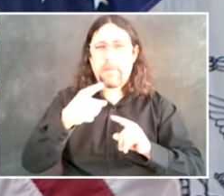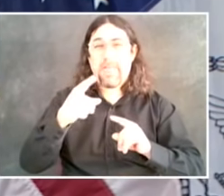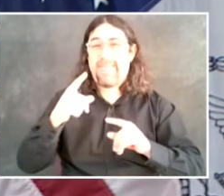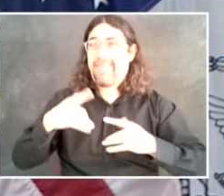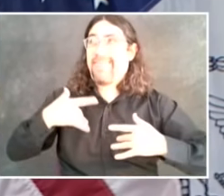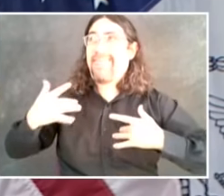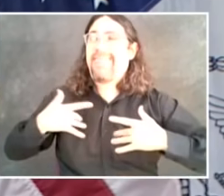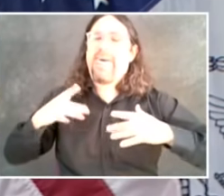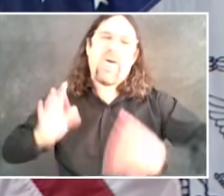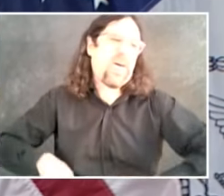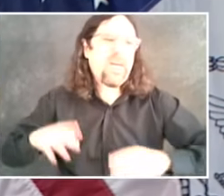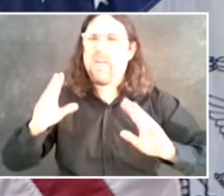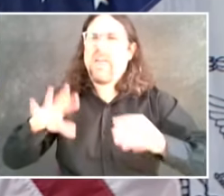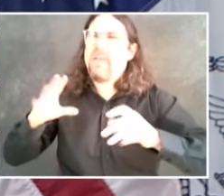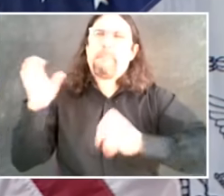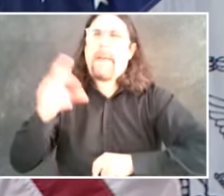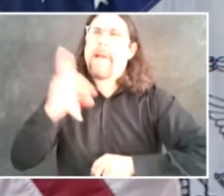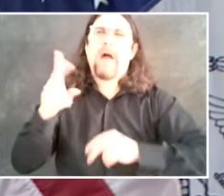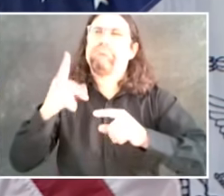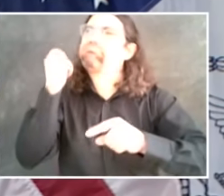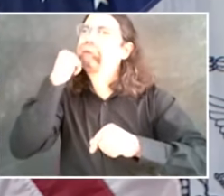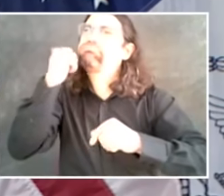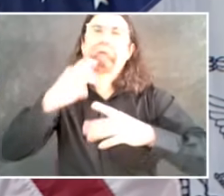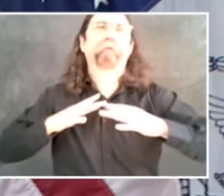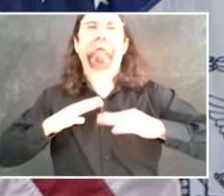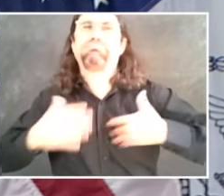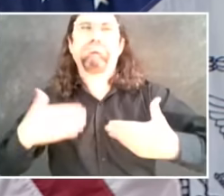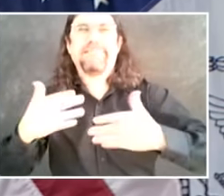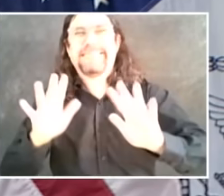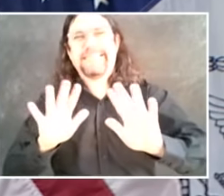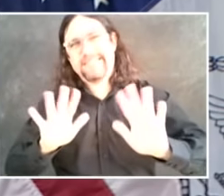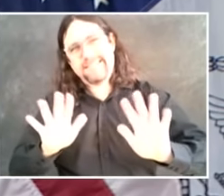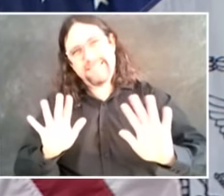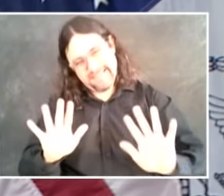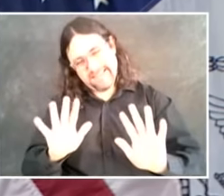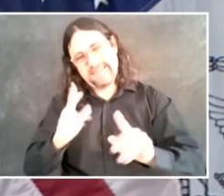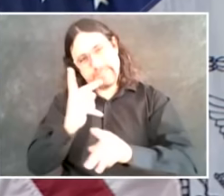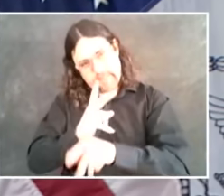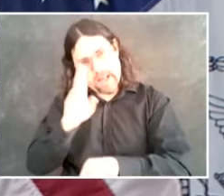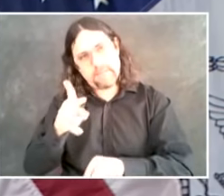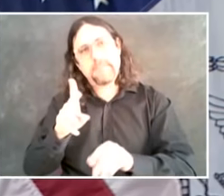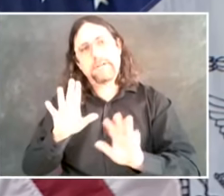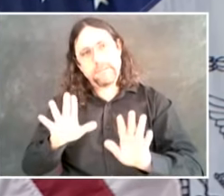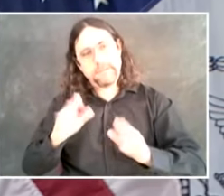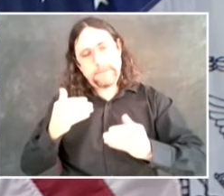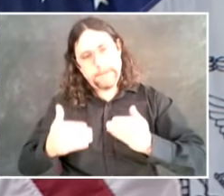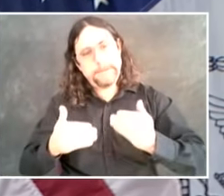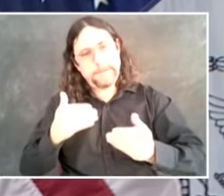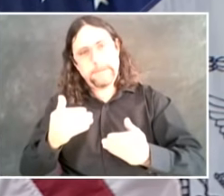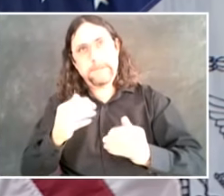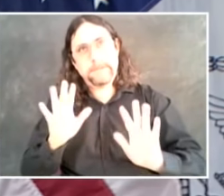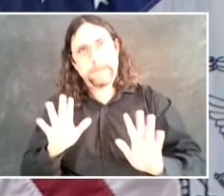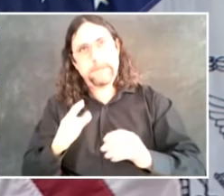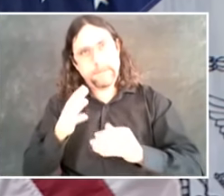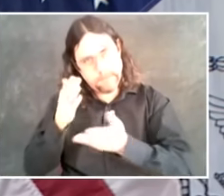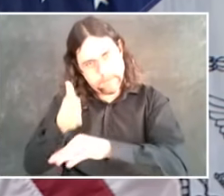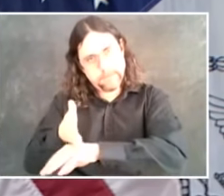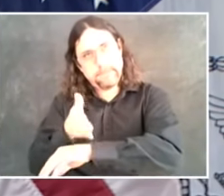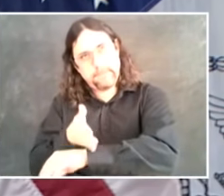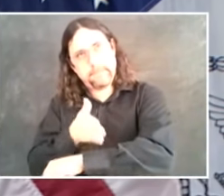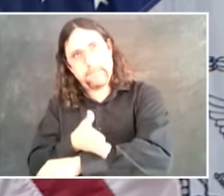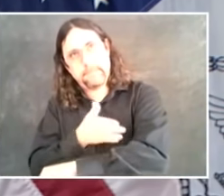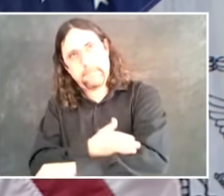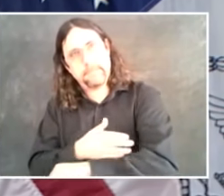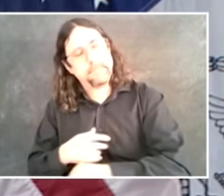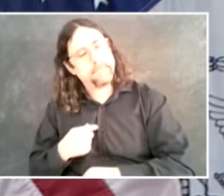normal. But at the same time, job two is always there. Never let that boomerang happen.